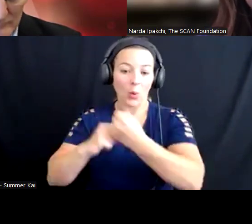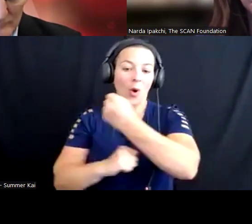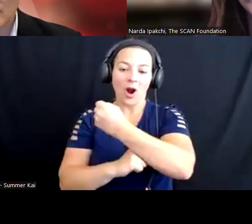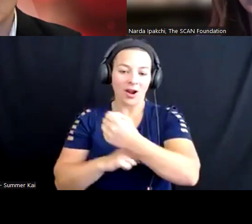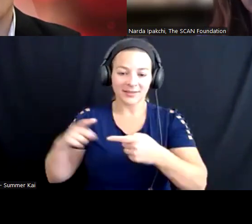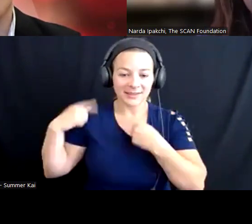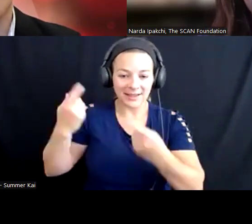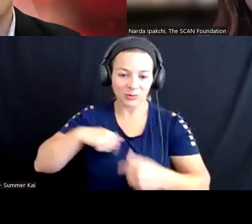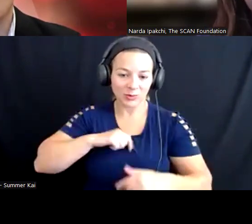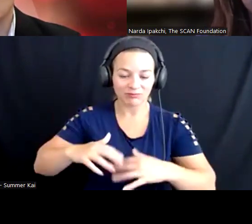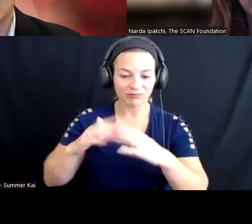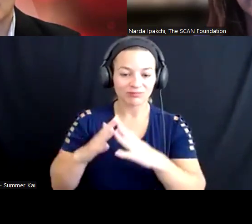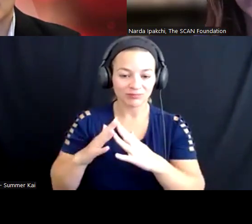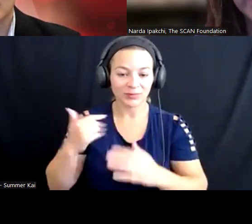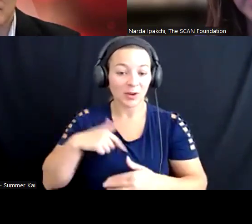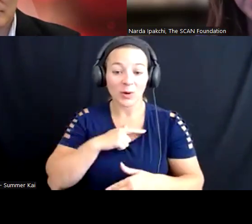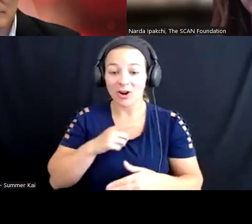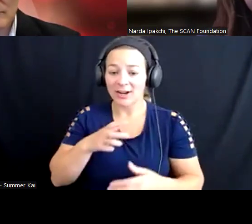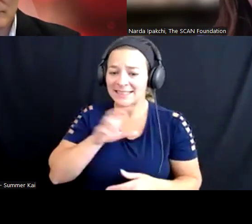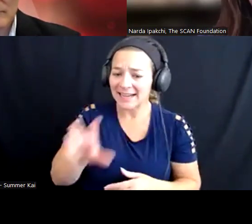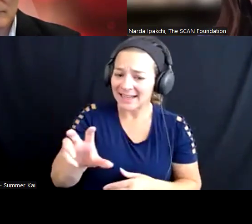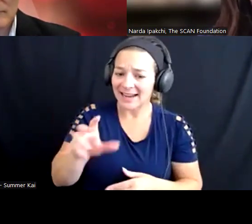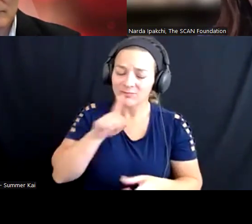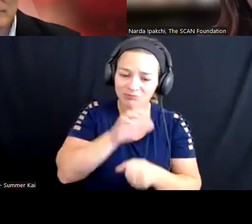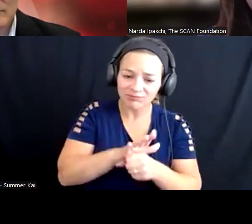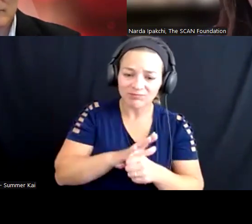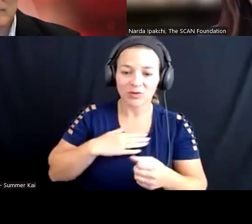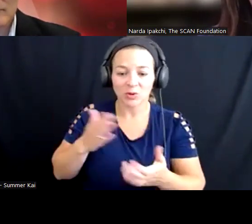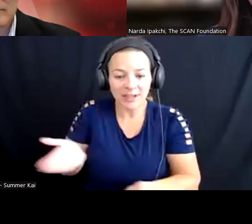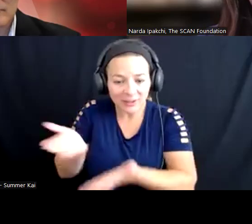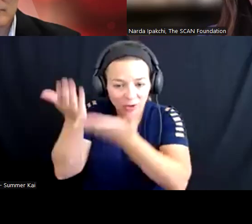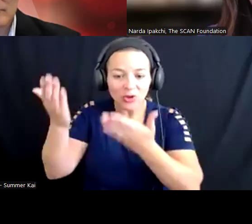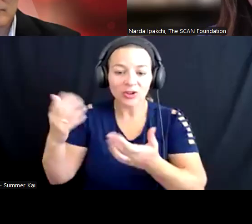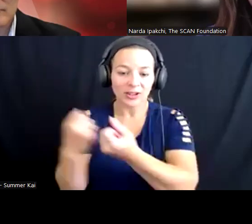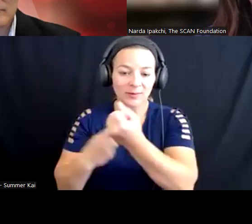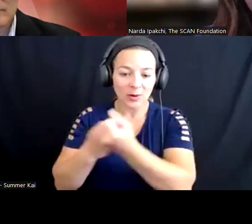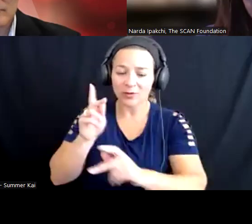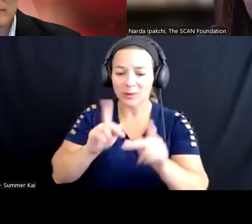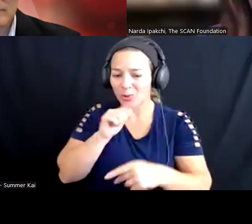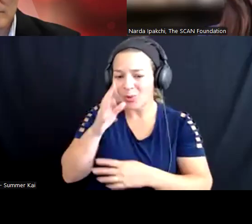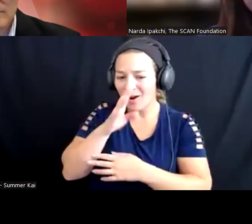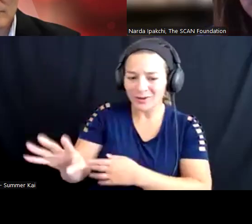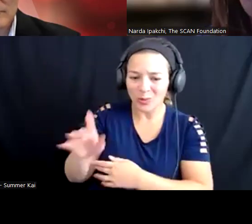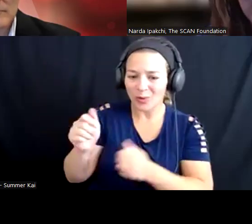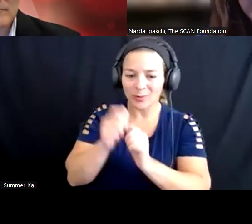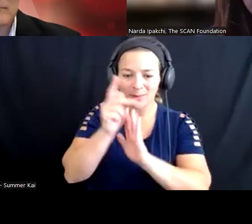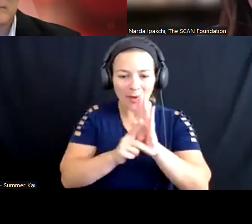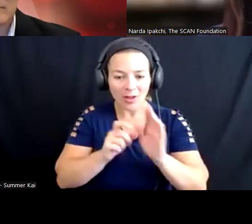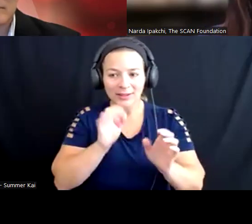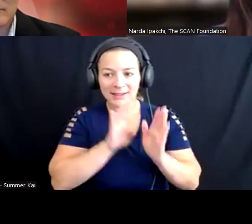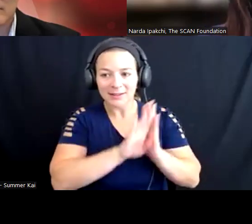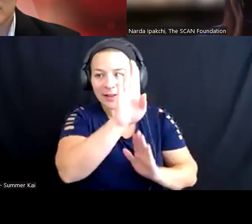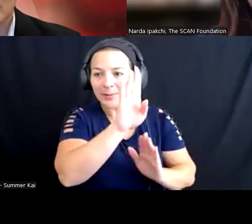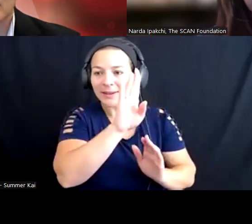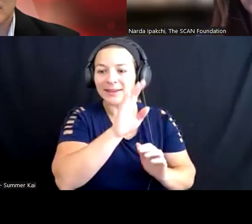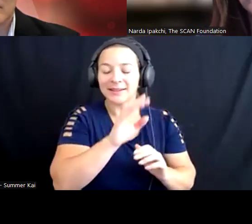are also really dedicated to lifting the voices of people who are too often left out of policymaking, those with lower incomes, people of color, those